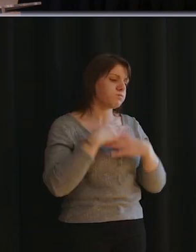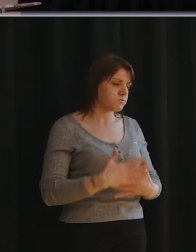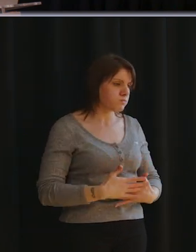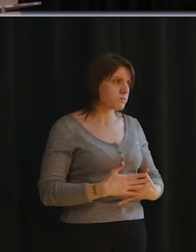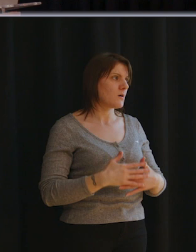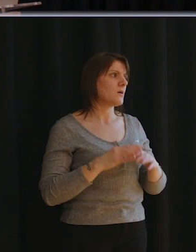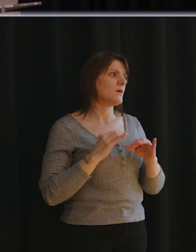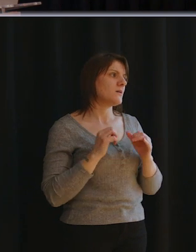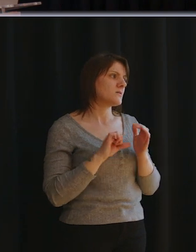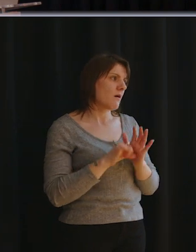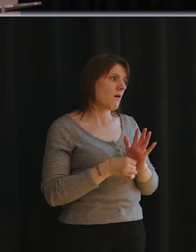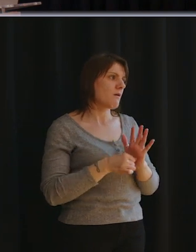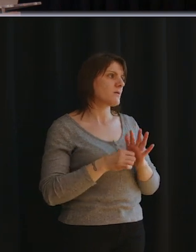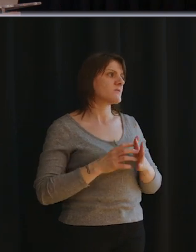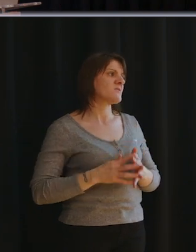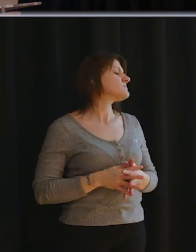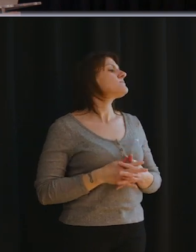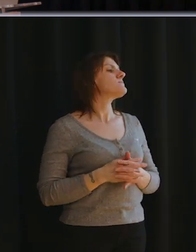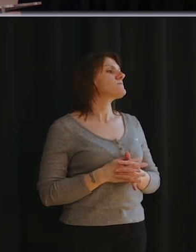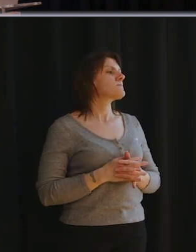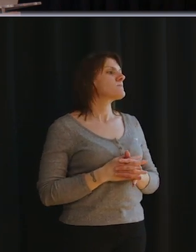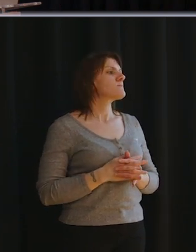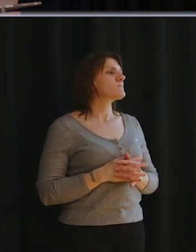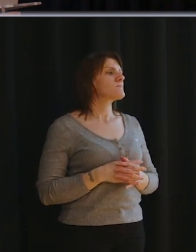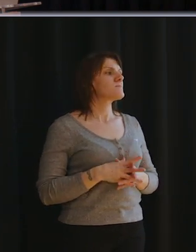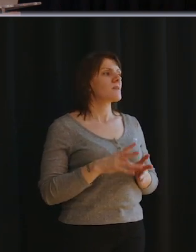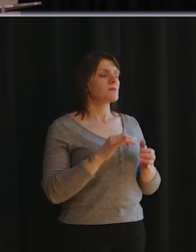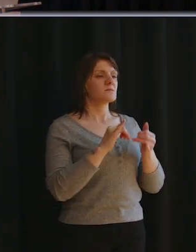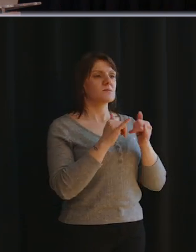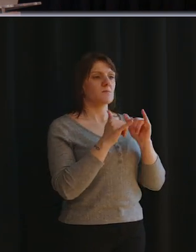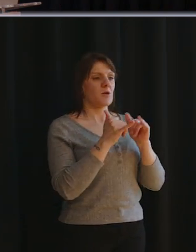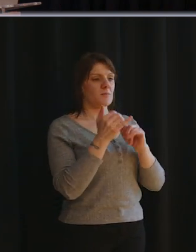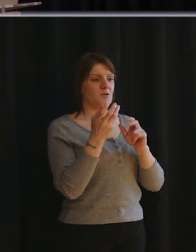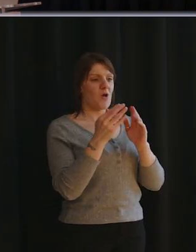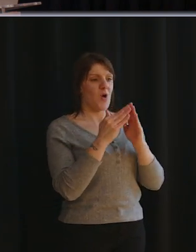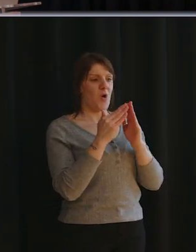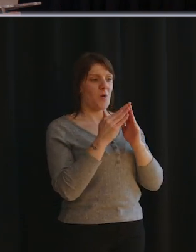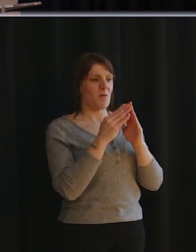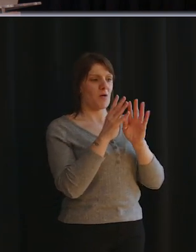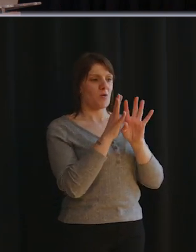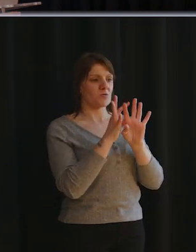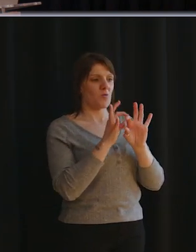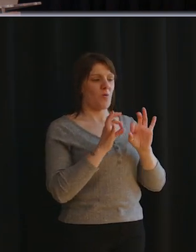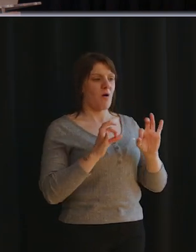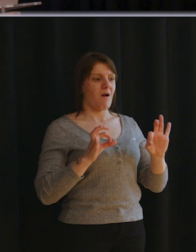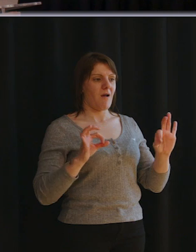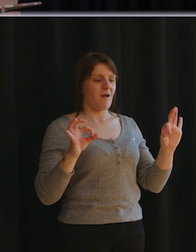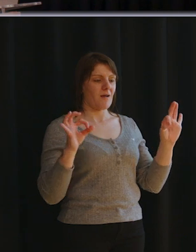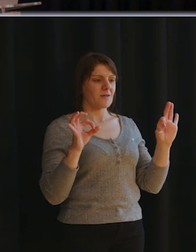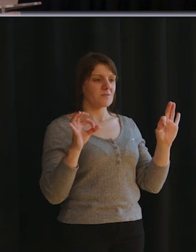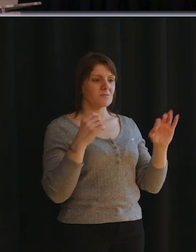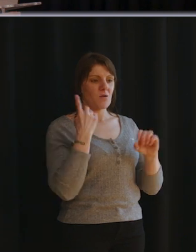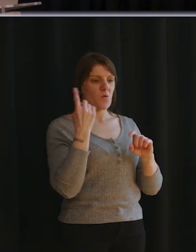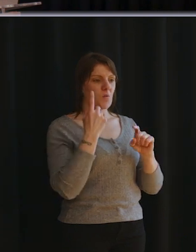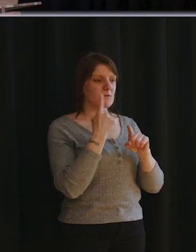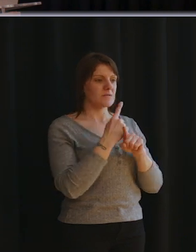go, we have this moment at home when it goes quiet and nobody speaks and the TV doesn't go on and we just